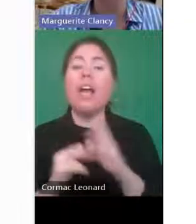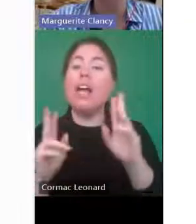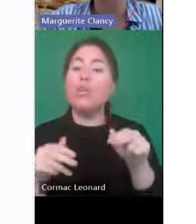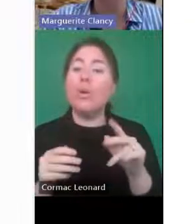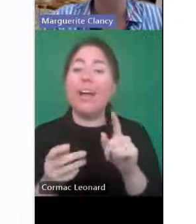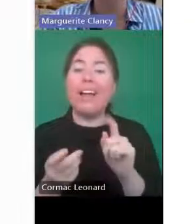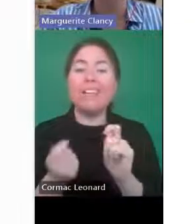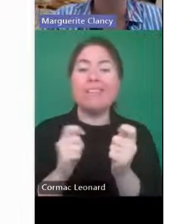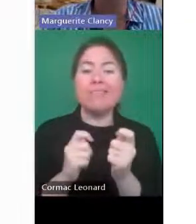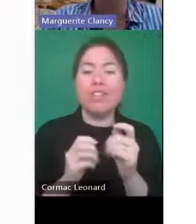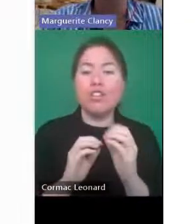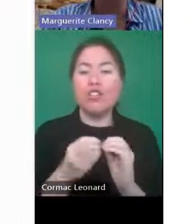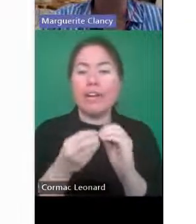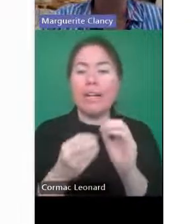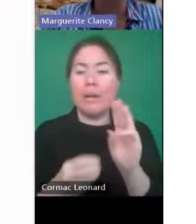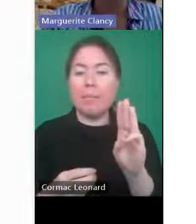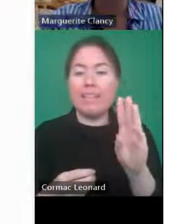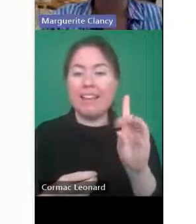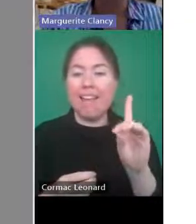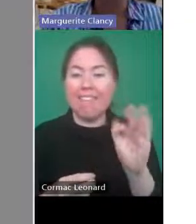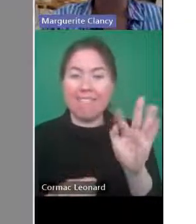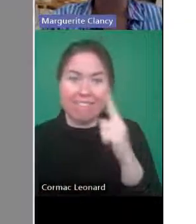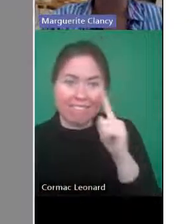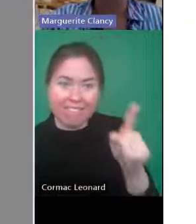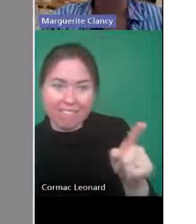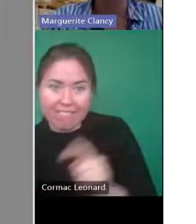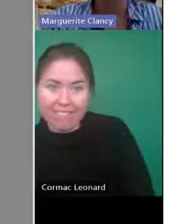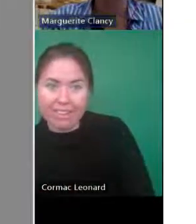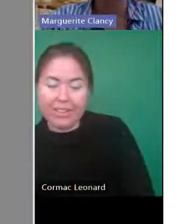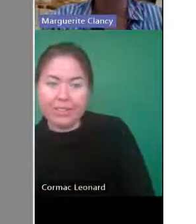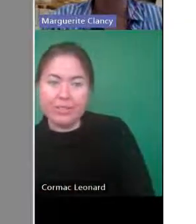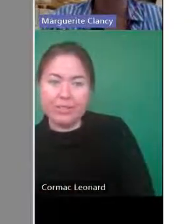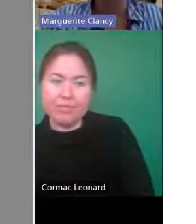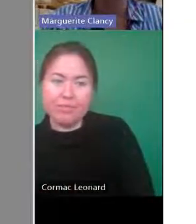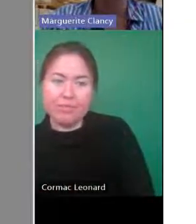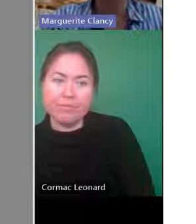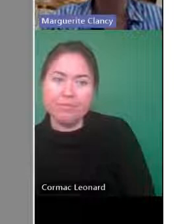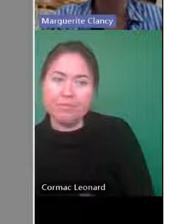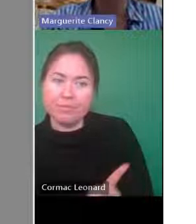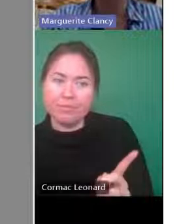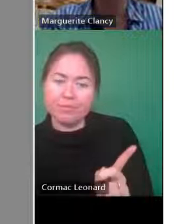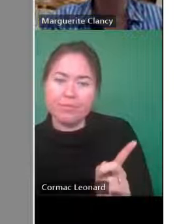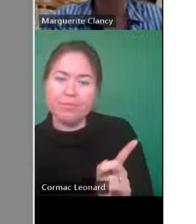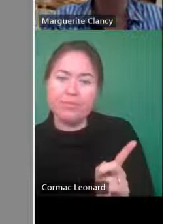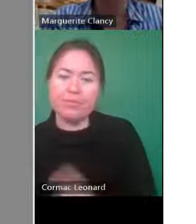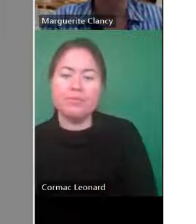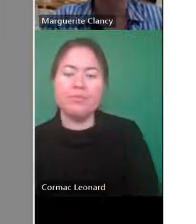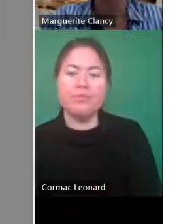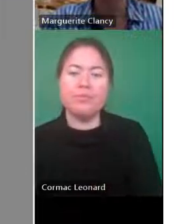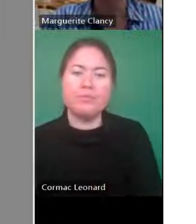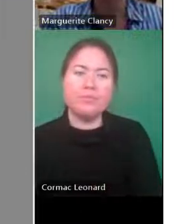any stage, and if I click on that and OK it, create the PDF.